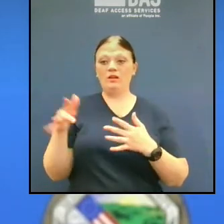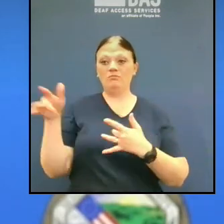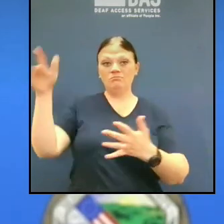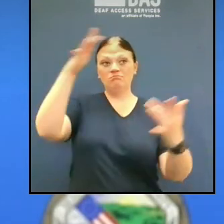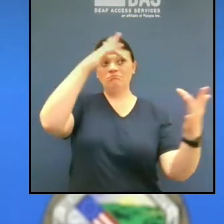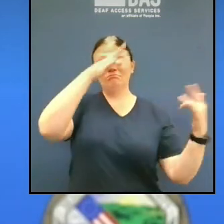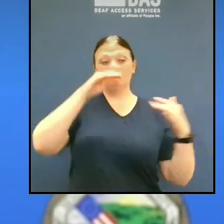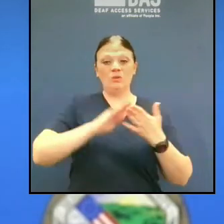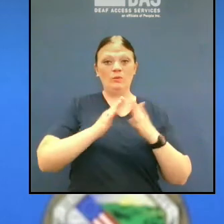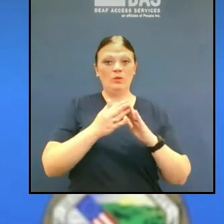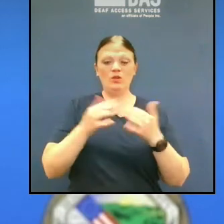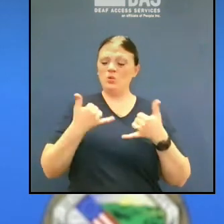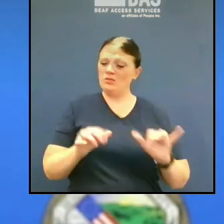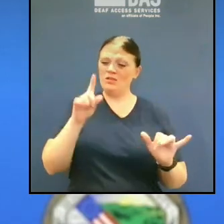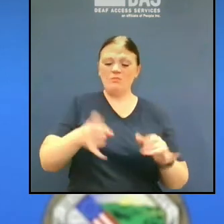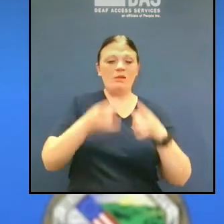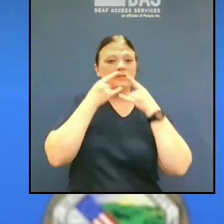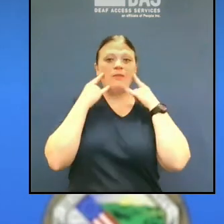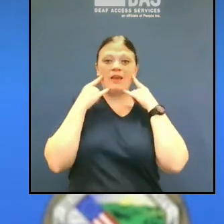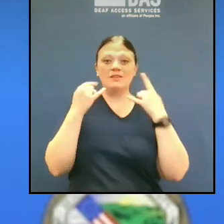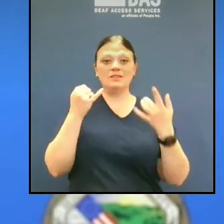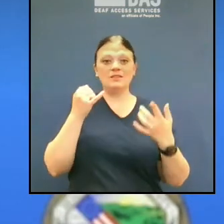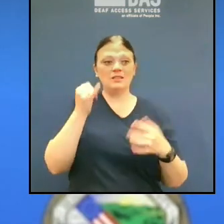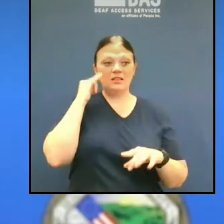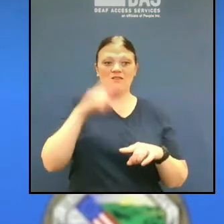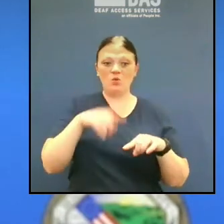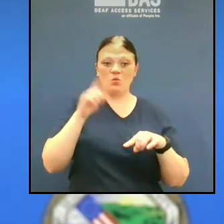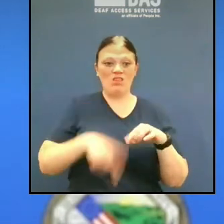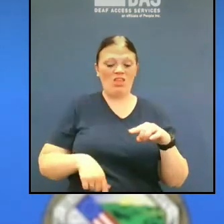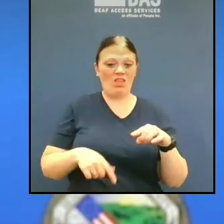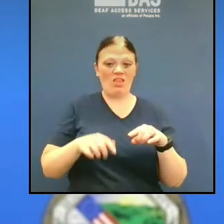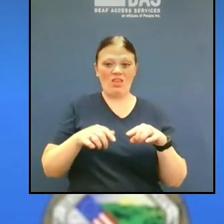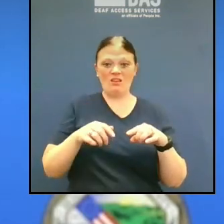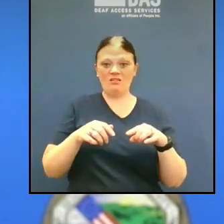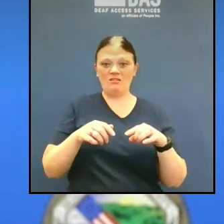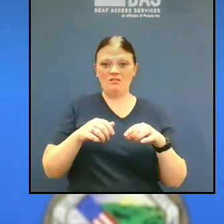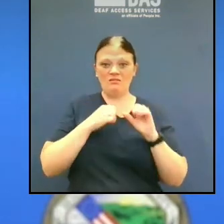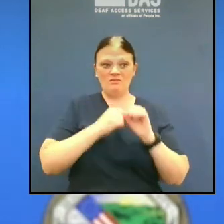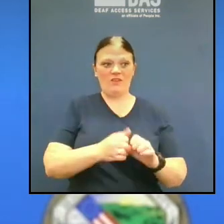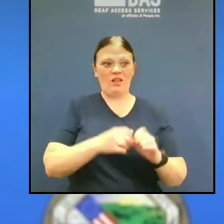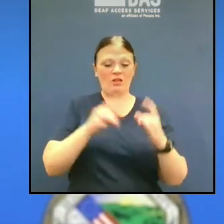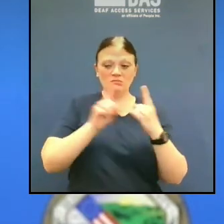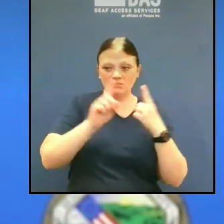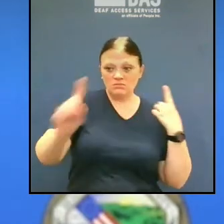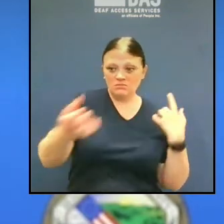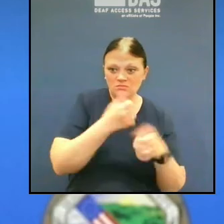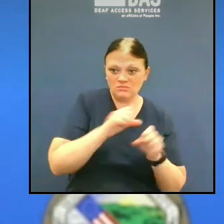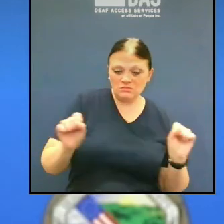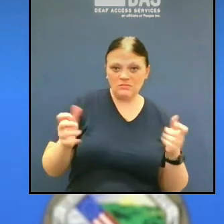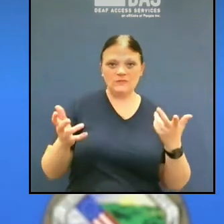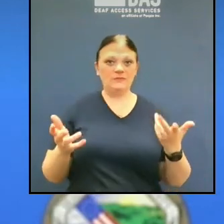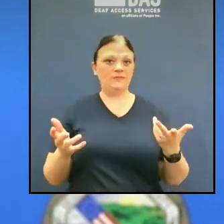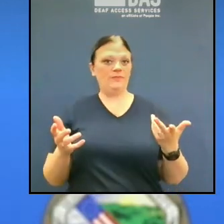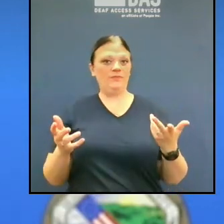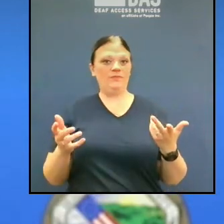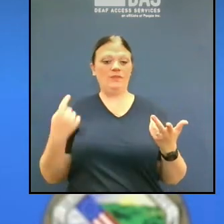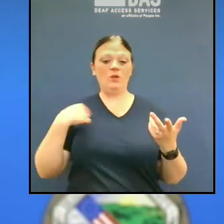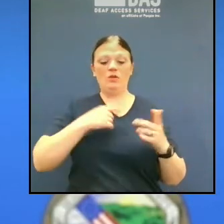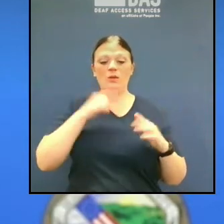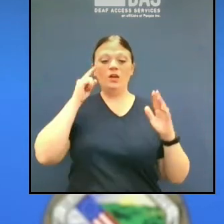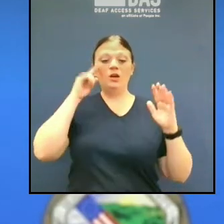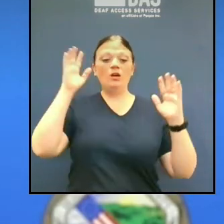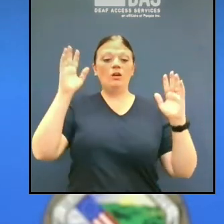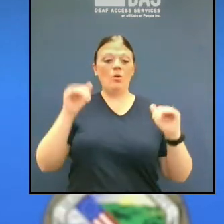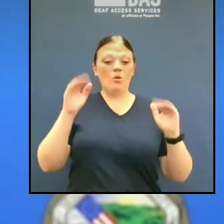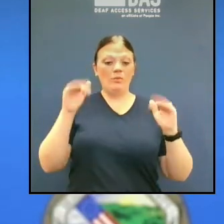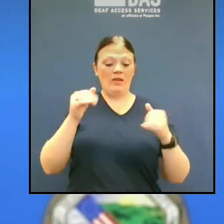in our community, you still have to wear a mask if you cannot practice safe social distancing. And we're hoping